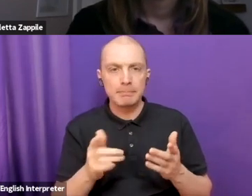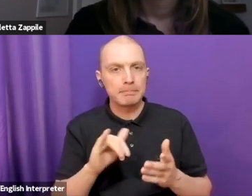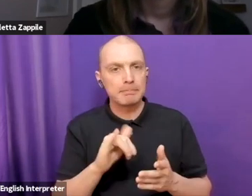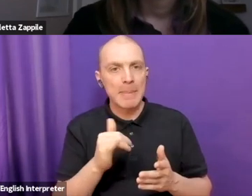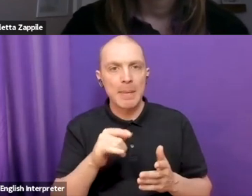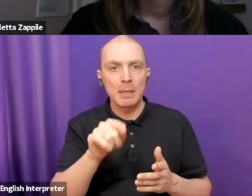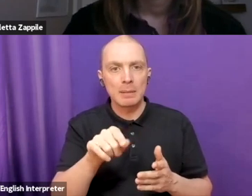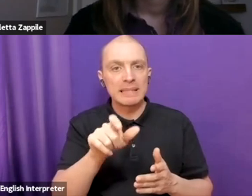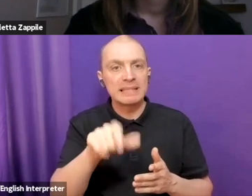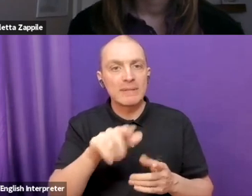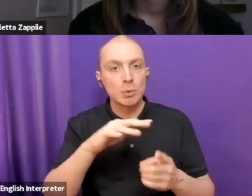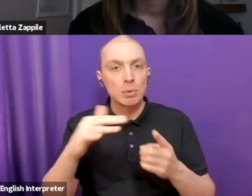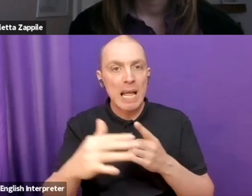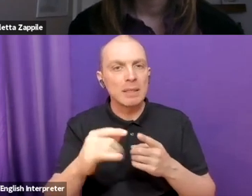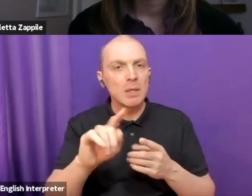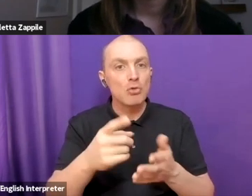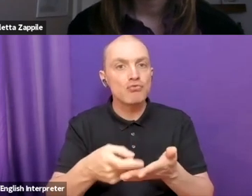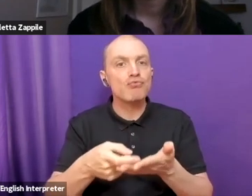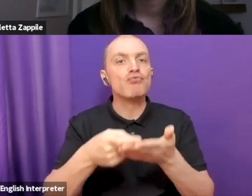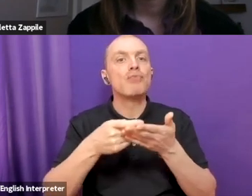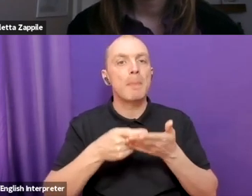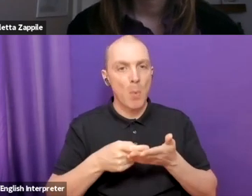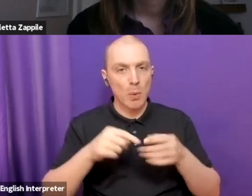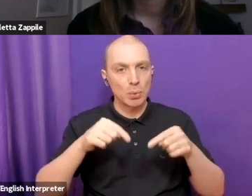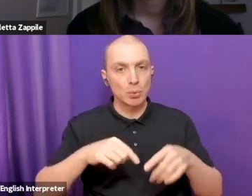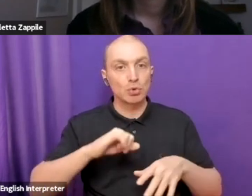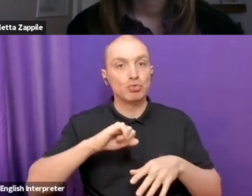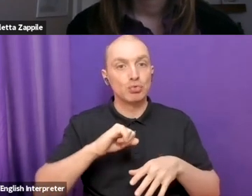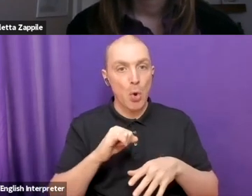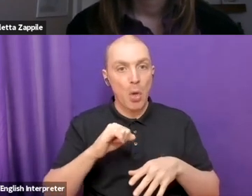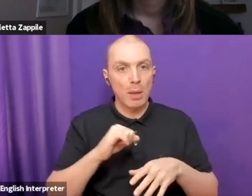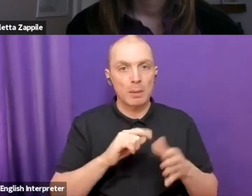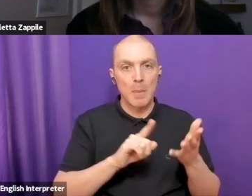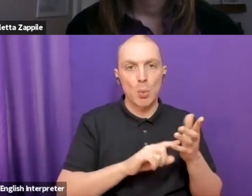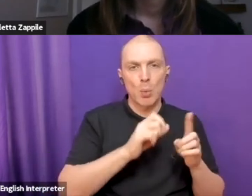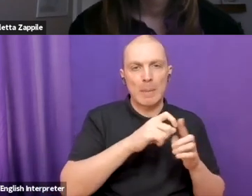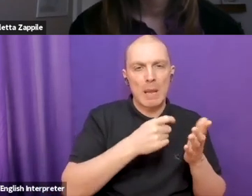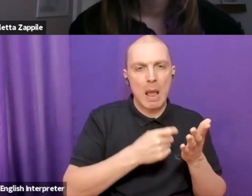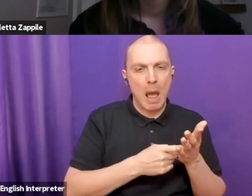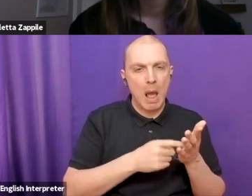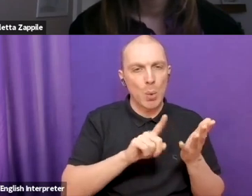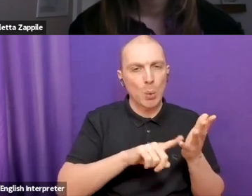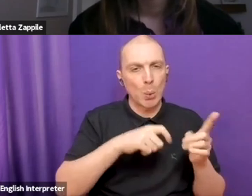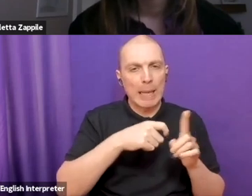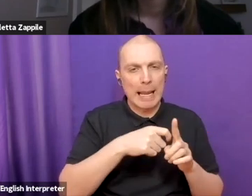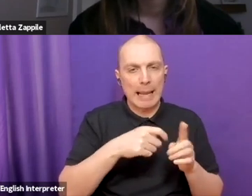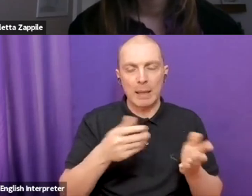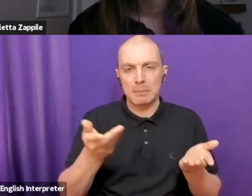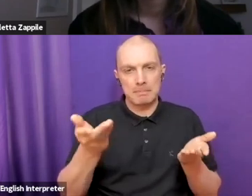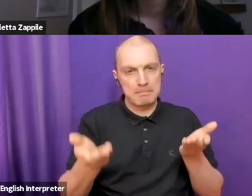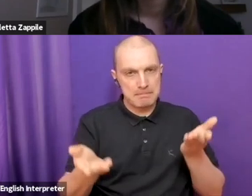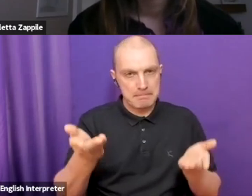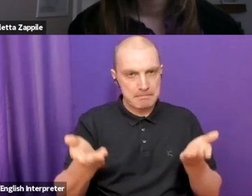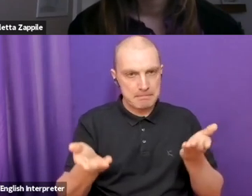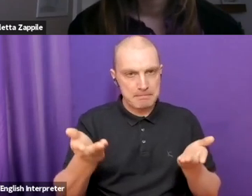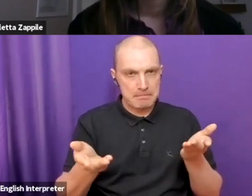organisations reporting on issues specific to Scotland, but the UPR is examining a report about the whole of the UK? And this is something that comes up in